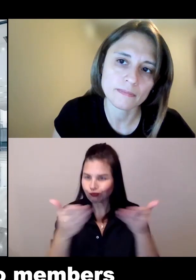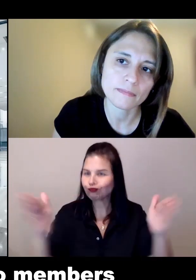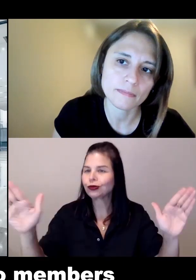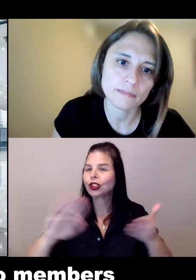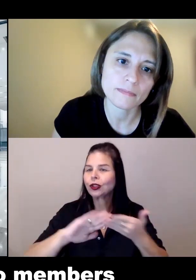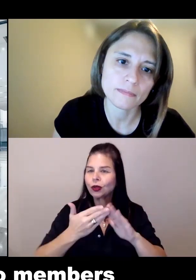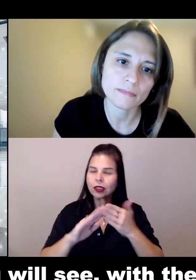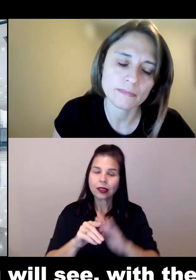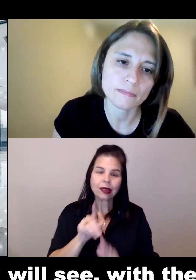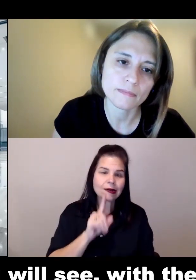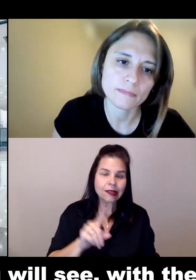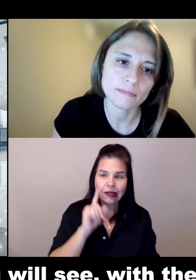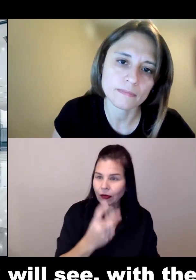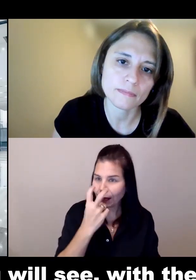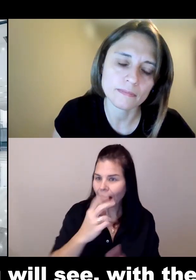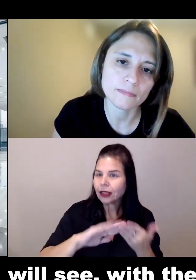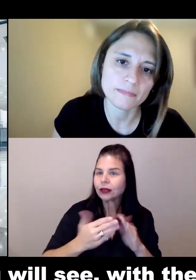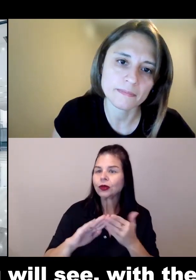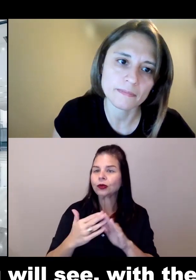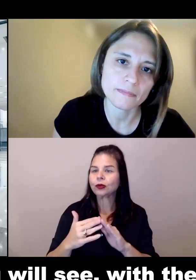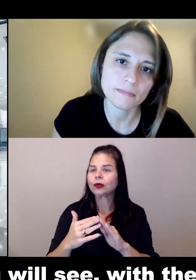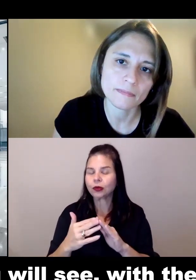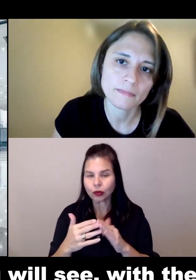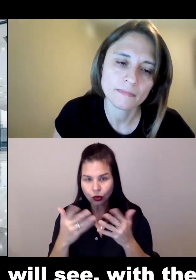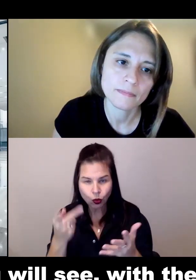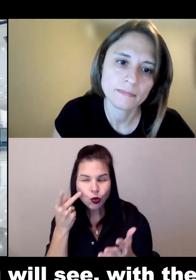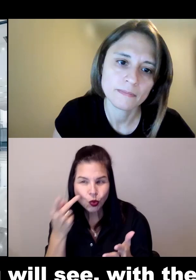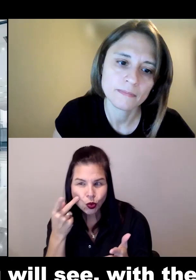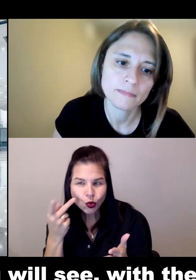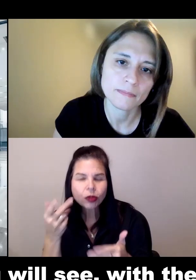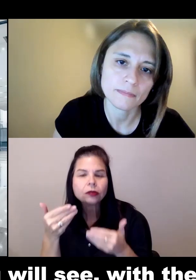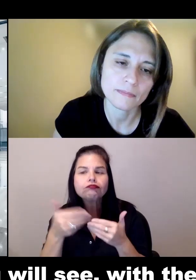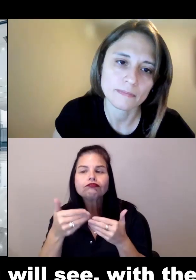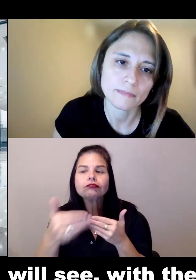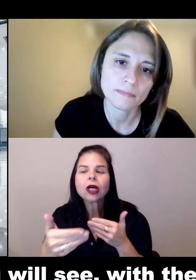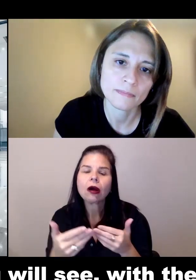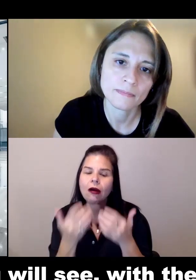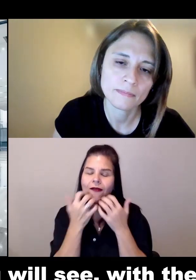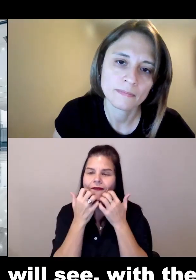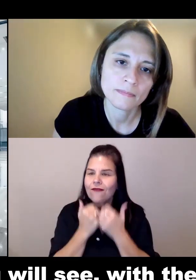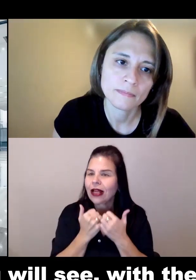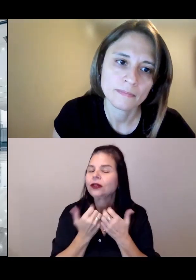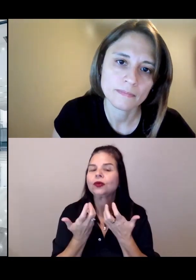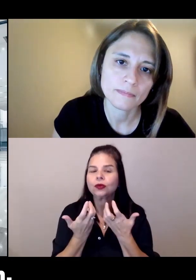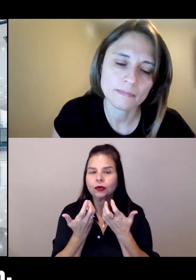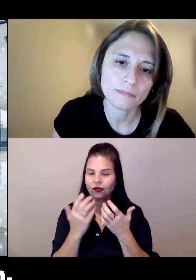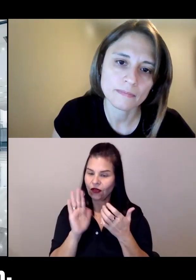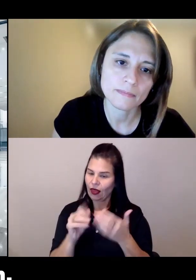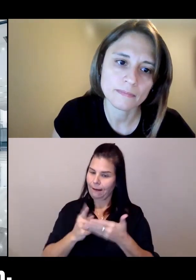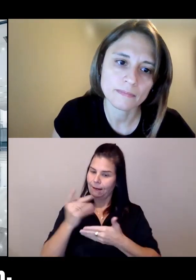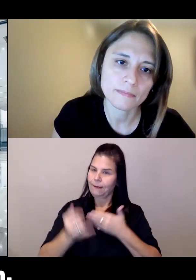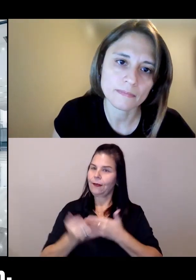of the deafblind community. This is very much in keeping, as you will see, with the values that have informed this project